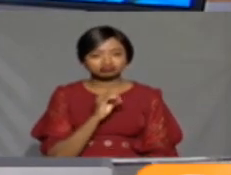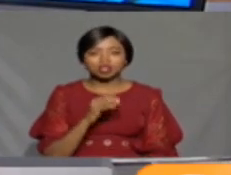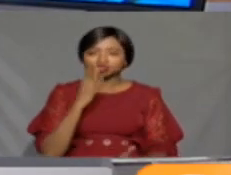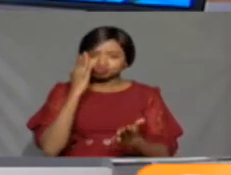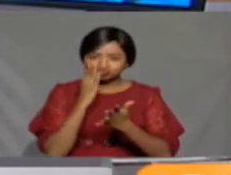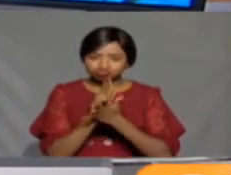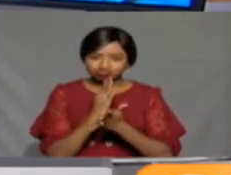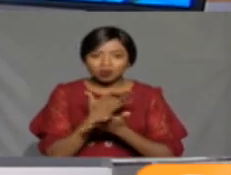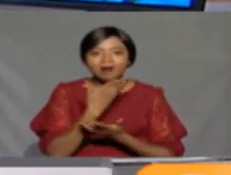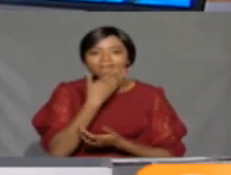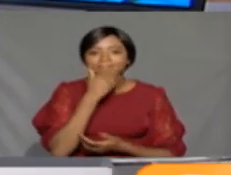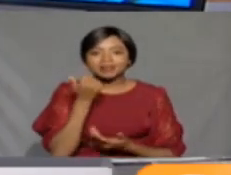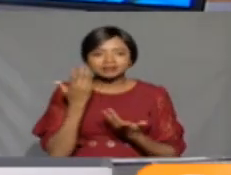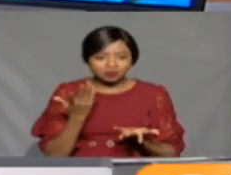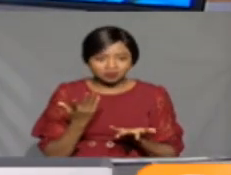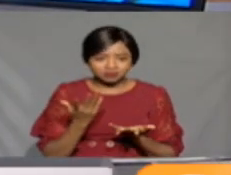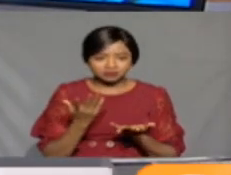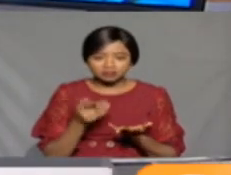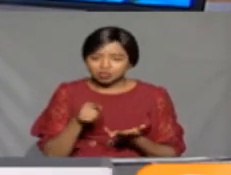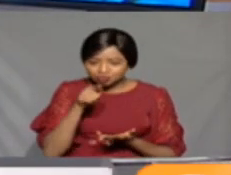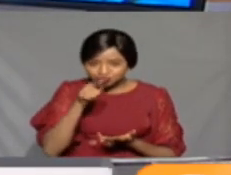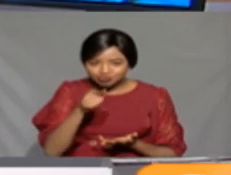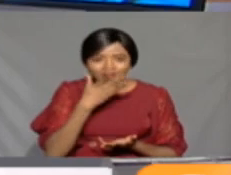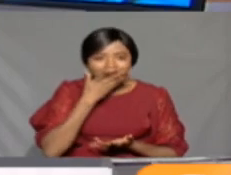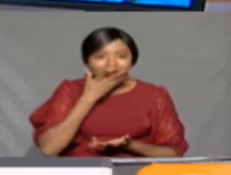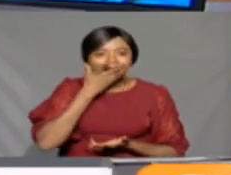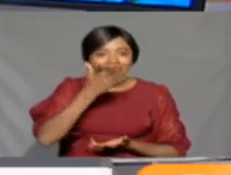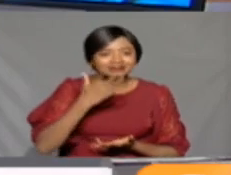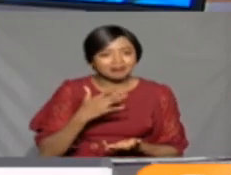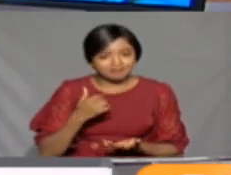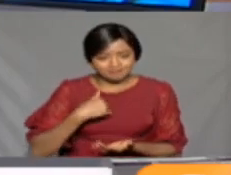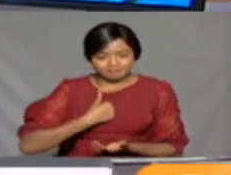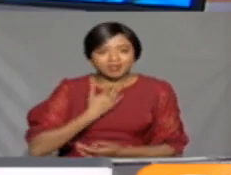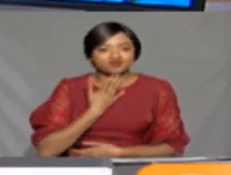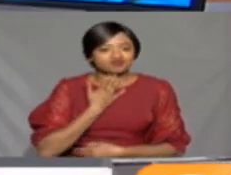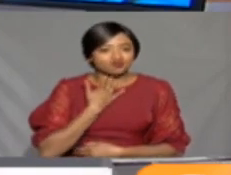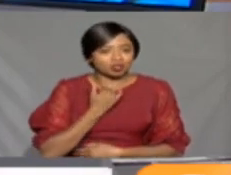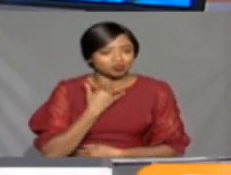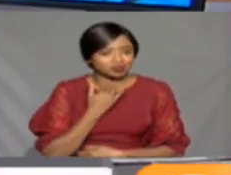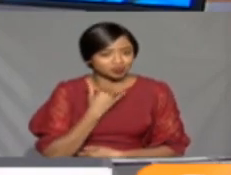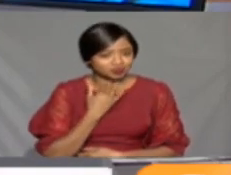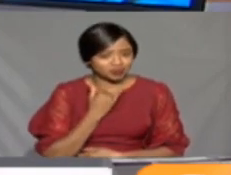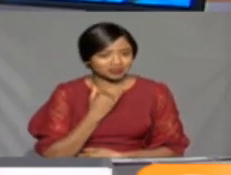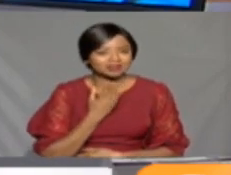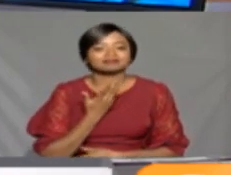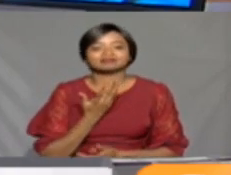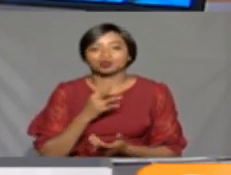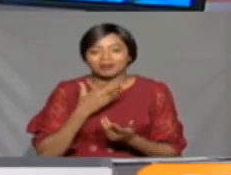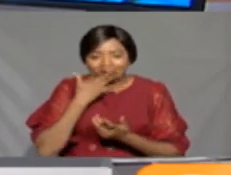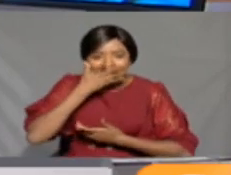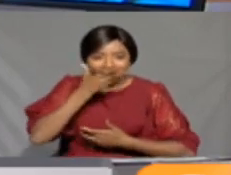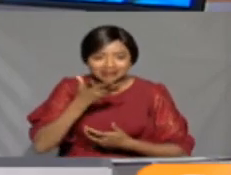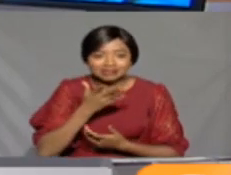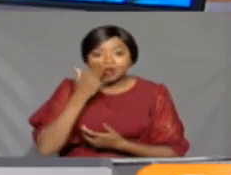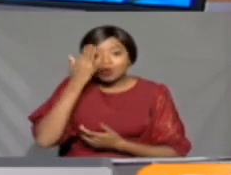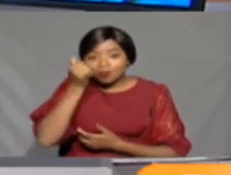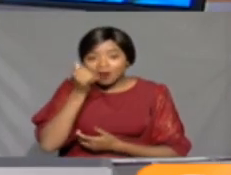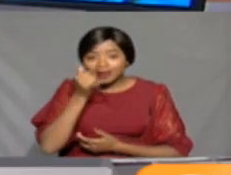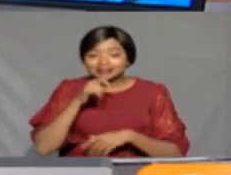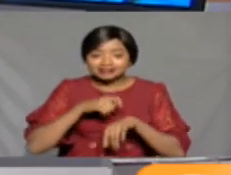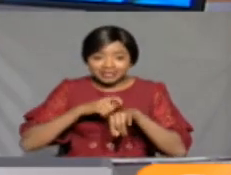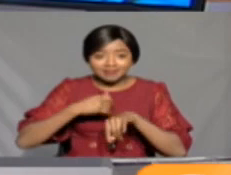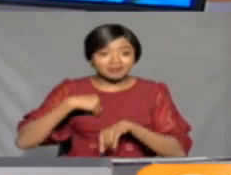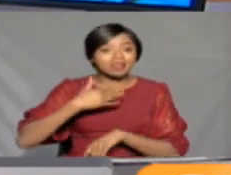in the best interests of the Bureau for you to answer voluntarily, because the information is more likely to be true. And you